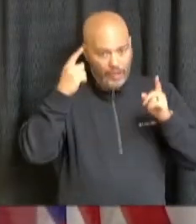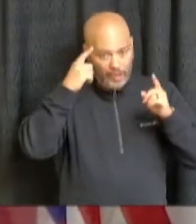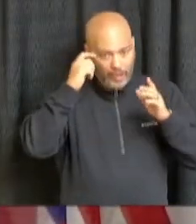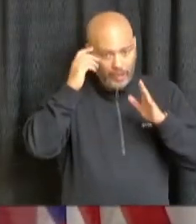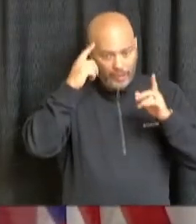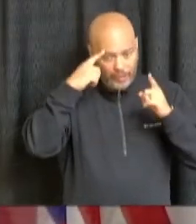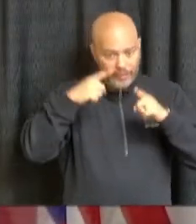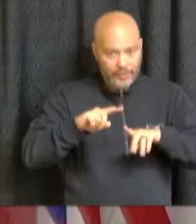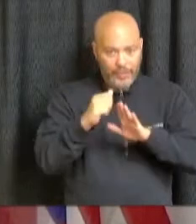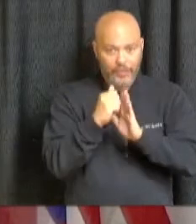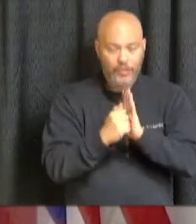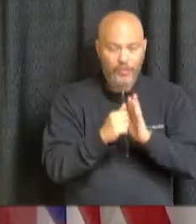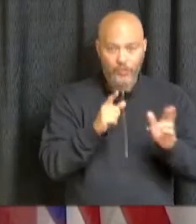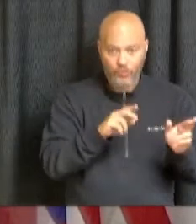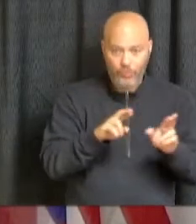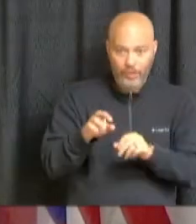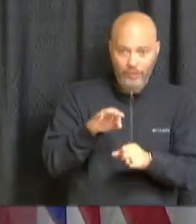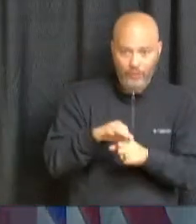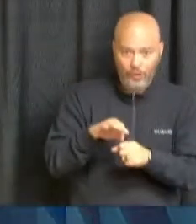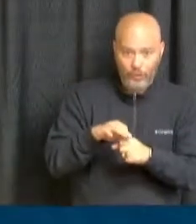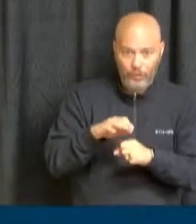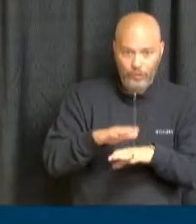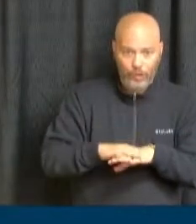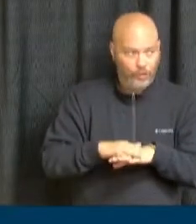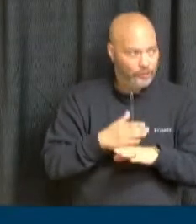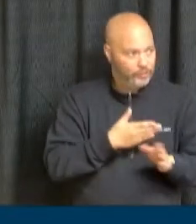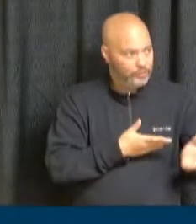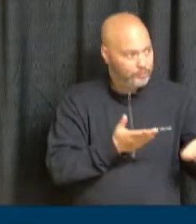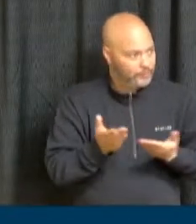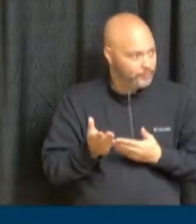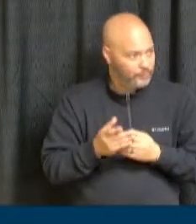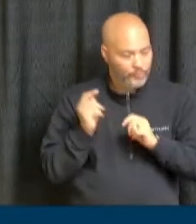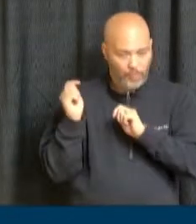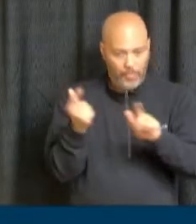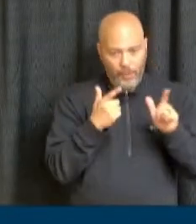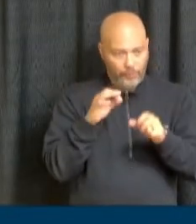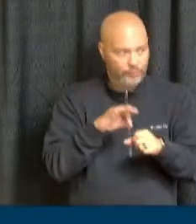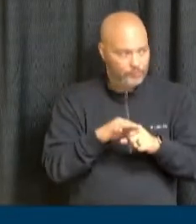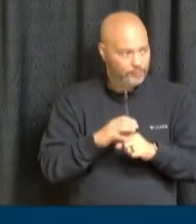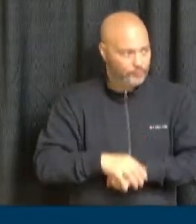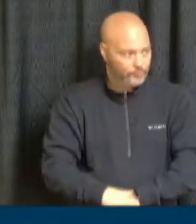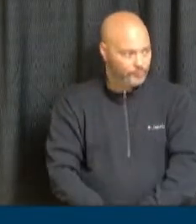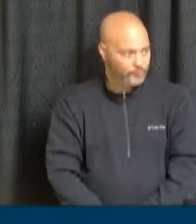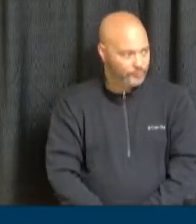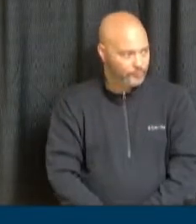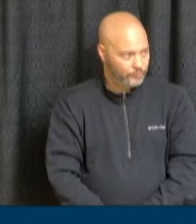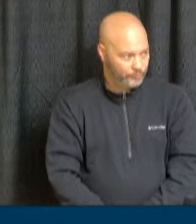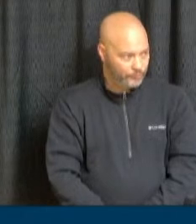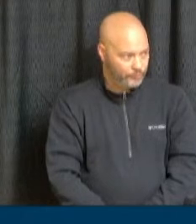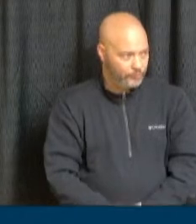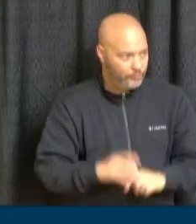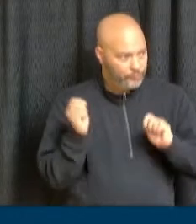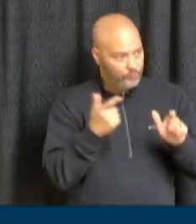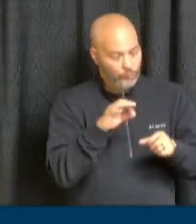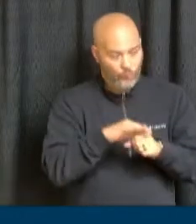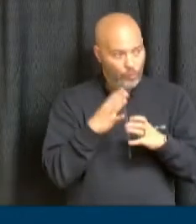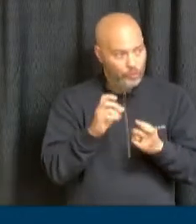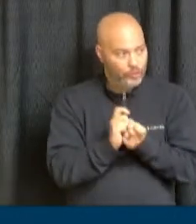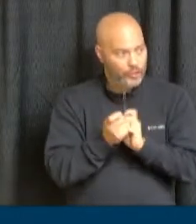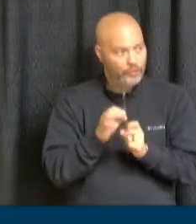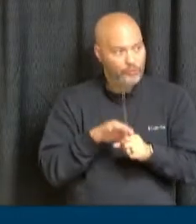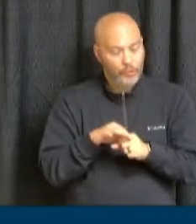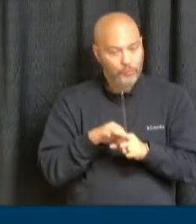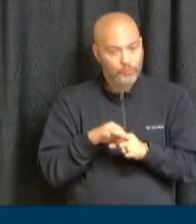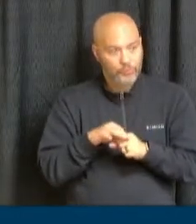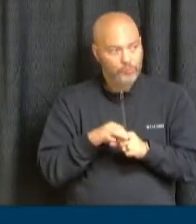agenda? Seeing none, hearing none, are you ready to vote on the consent agenda? All members, please cast your vote. Every member voted. Any member wish to